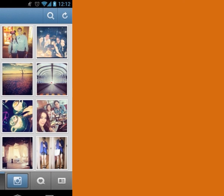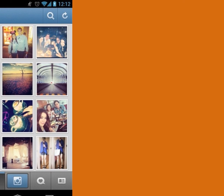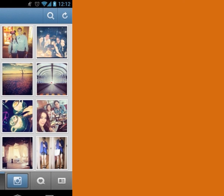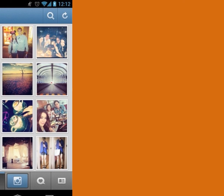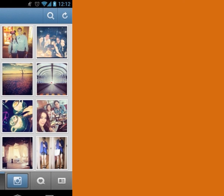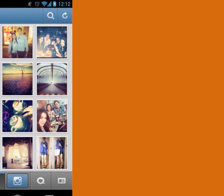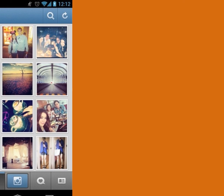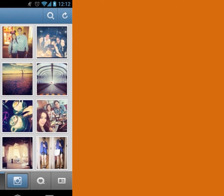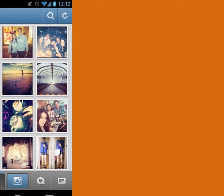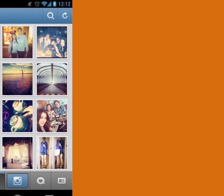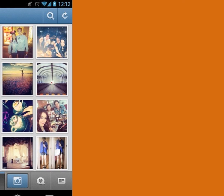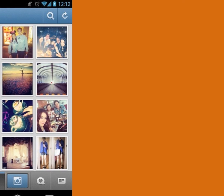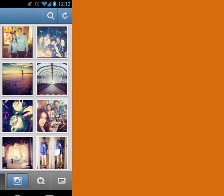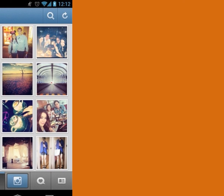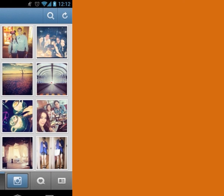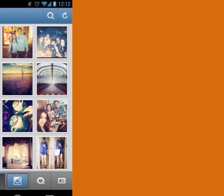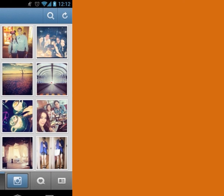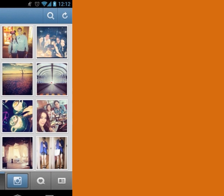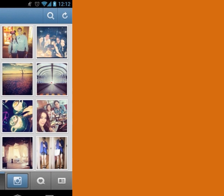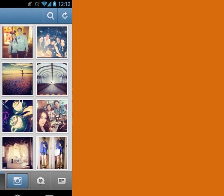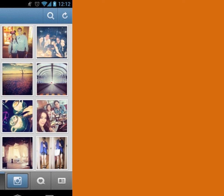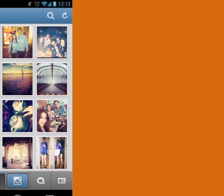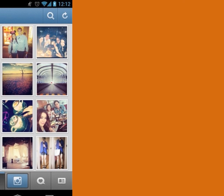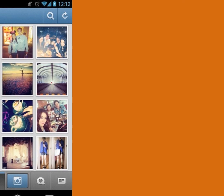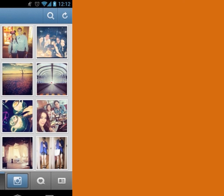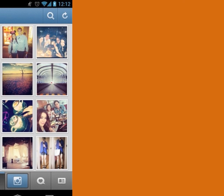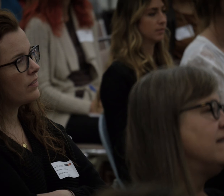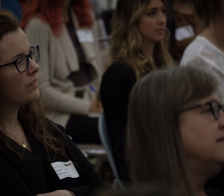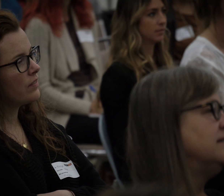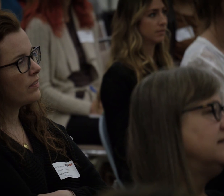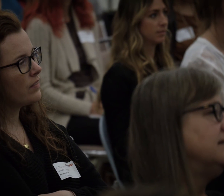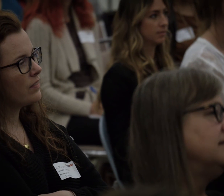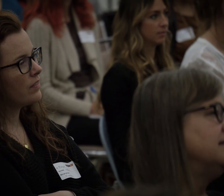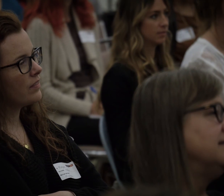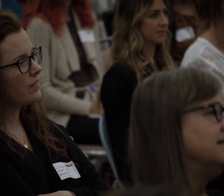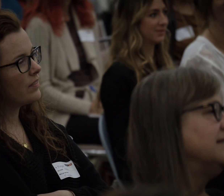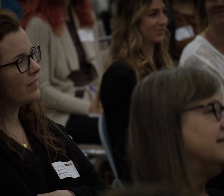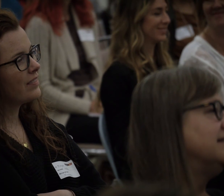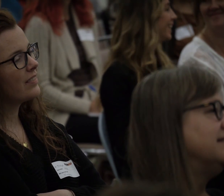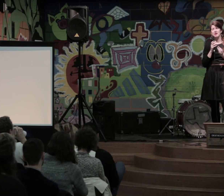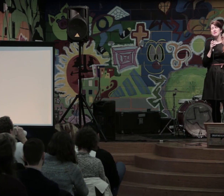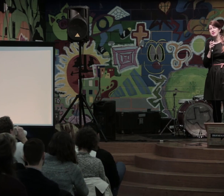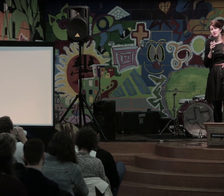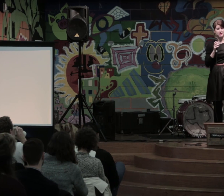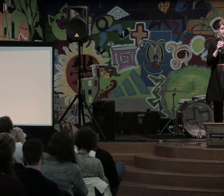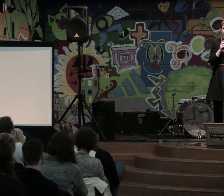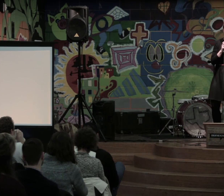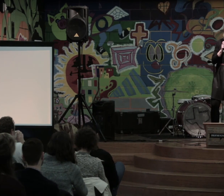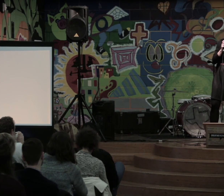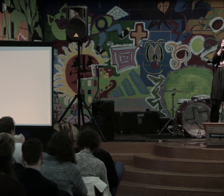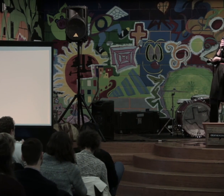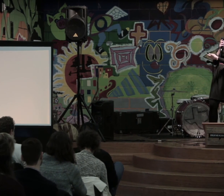losing a lot of those other subtle layers of what we're communicating. At the same time, we're getting away from language altogether. I don't need to